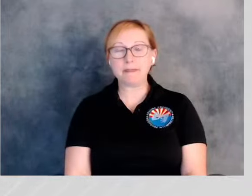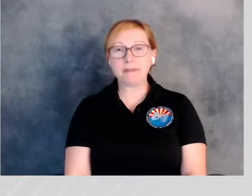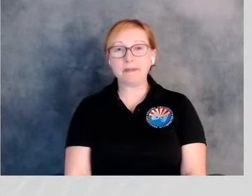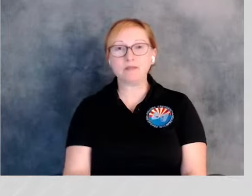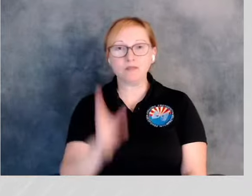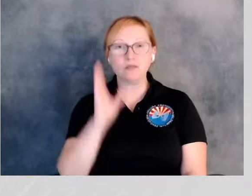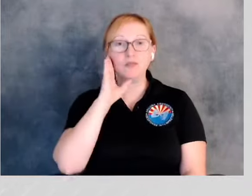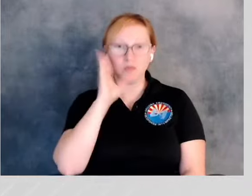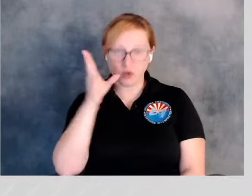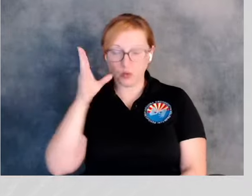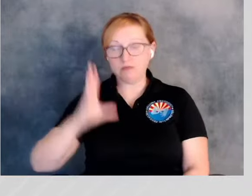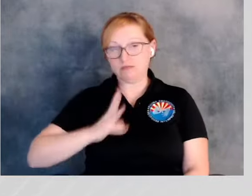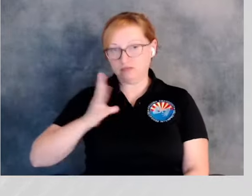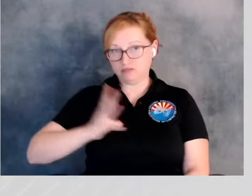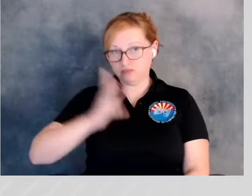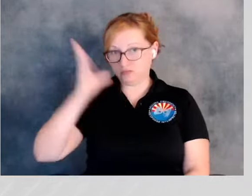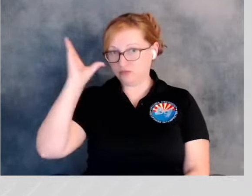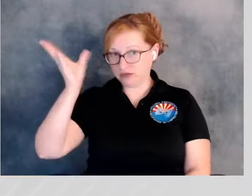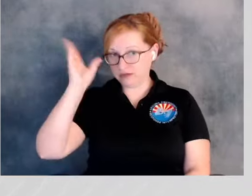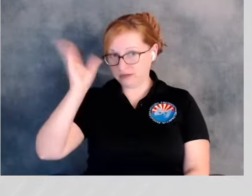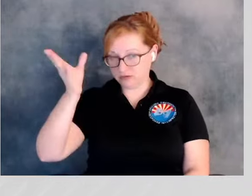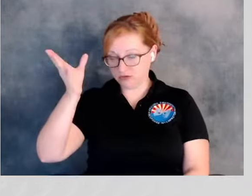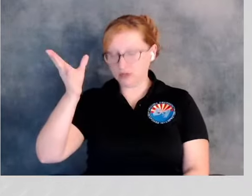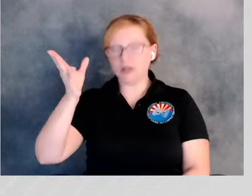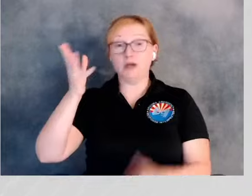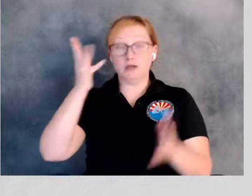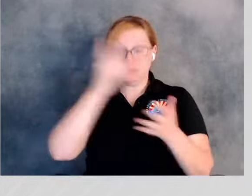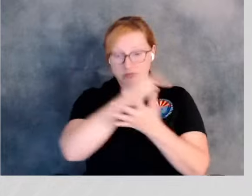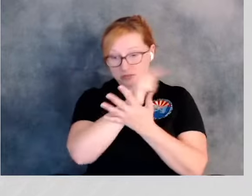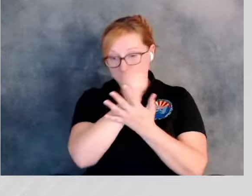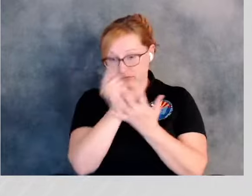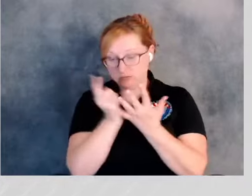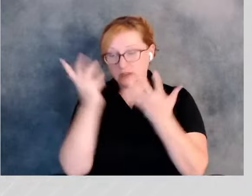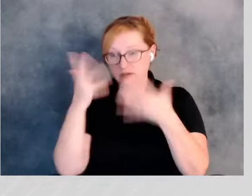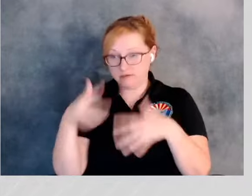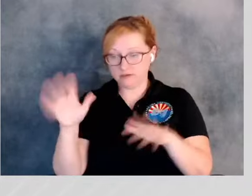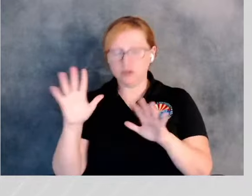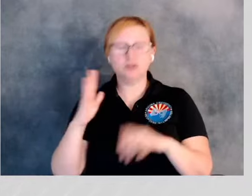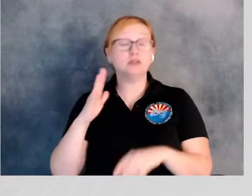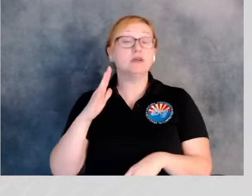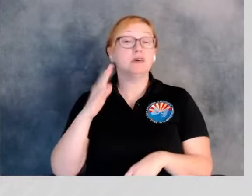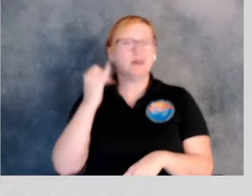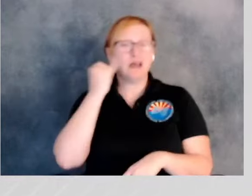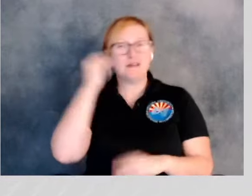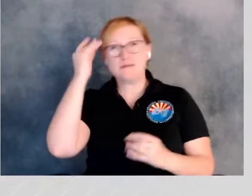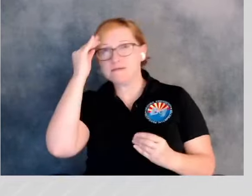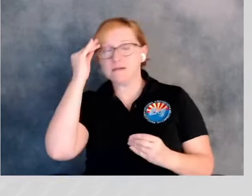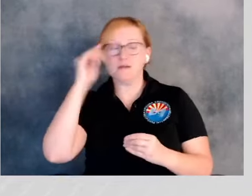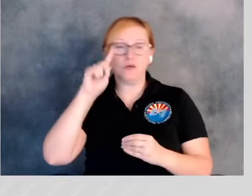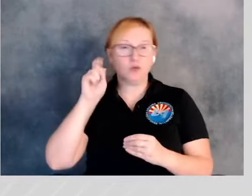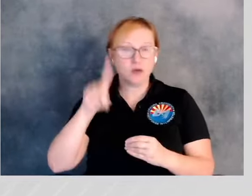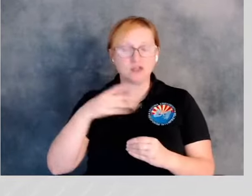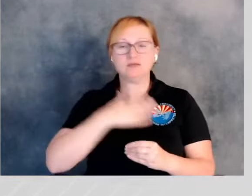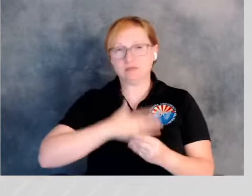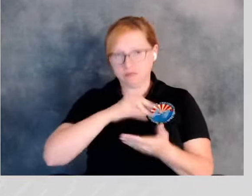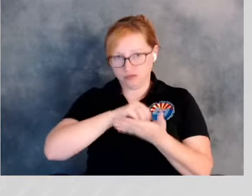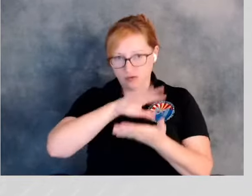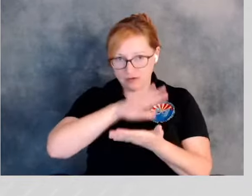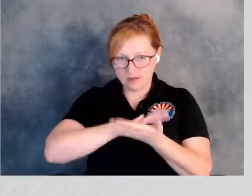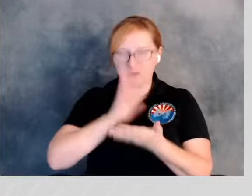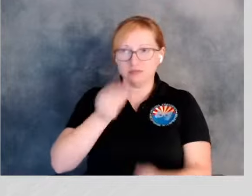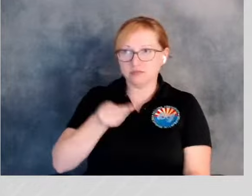presentation, and then after the presentation, if you have questions, we ask you to write them down and we will hand them to our speakers and have them answered